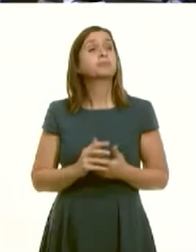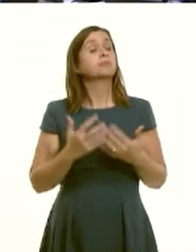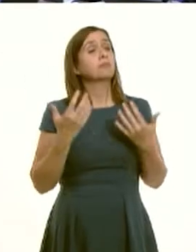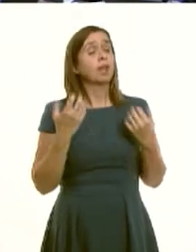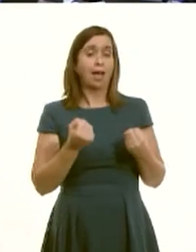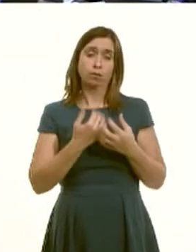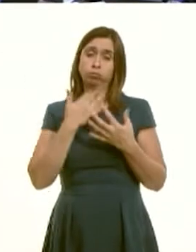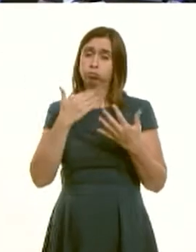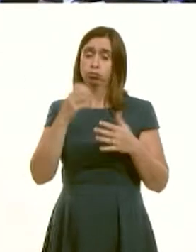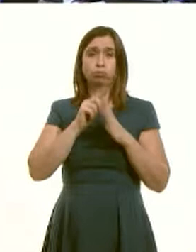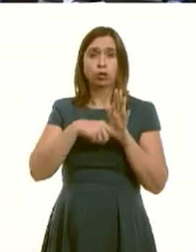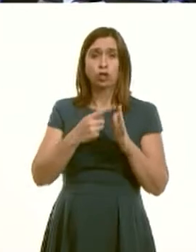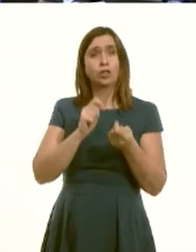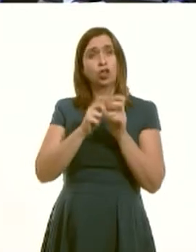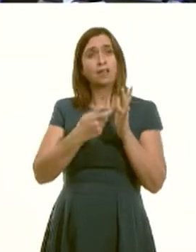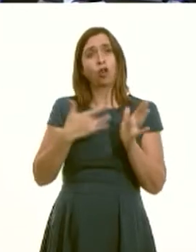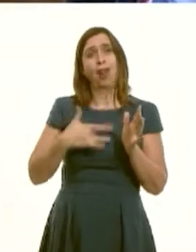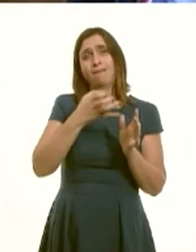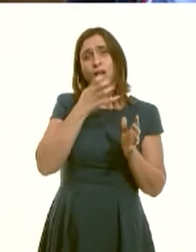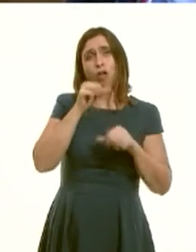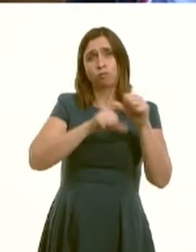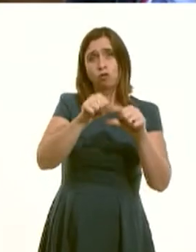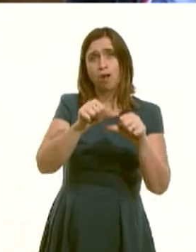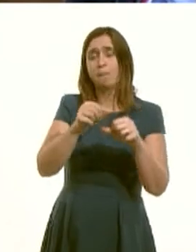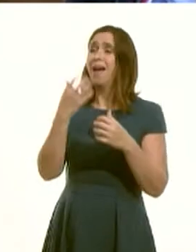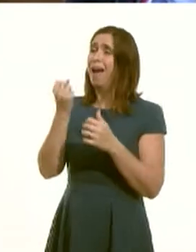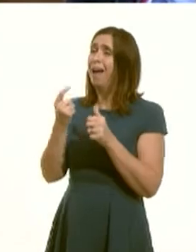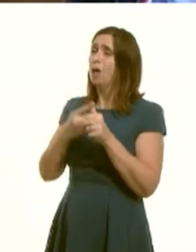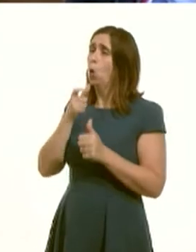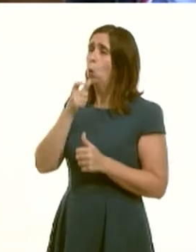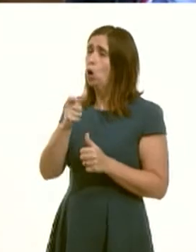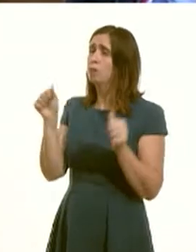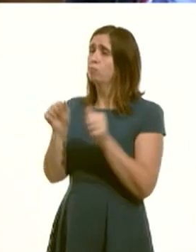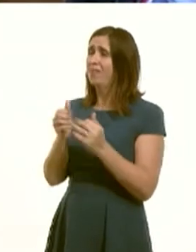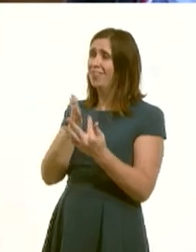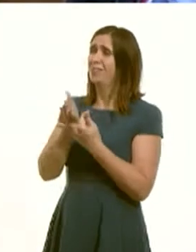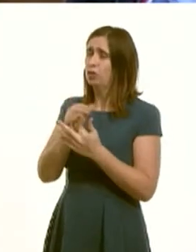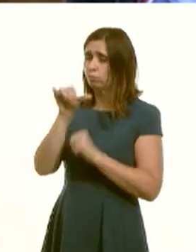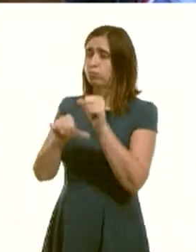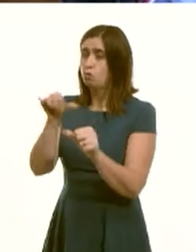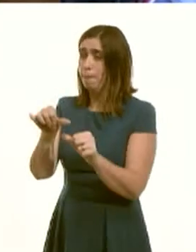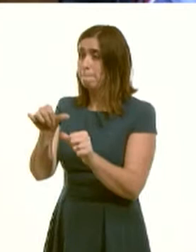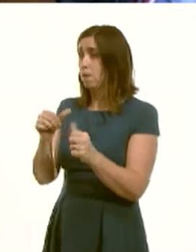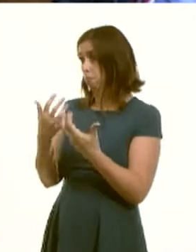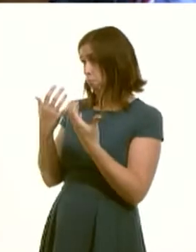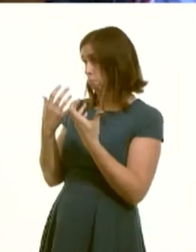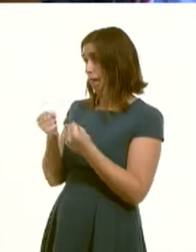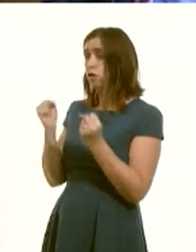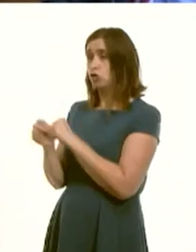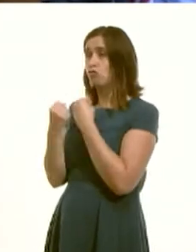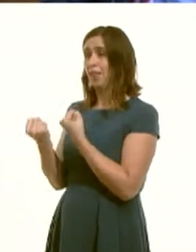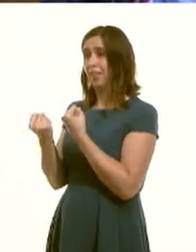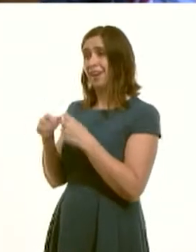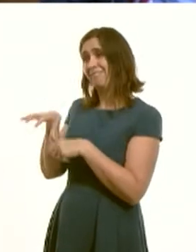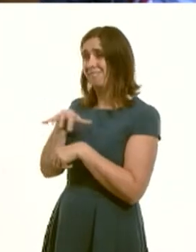number of schemes in place. The Change for Life Alcohol Programme, the Have a Word Brief Interventions Programme, the delivery, of course, of the Strengthening